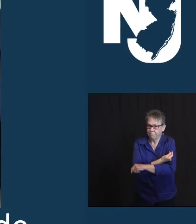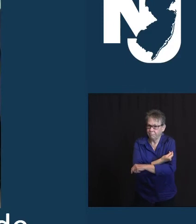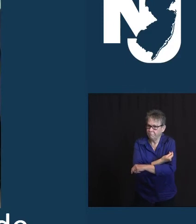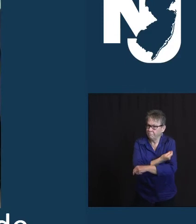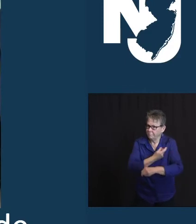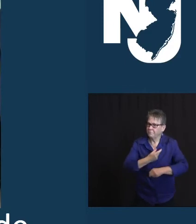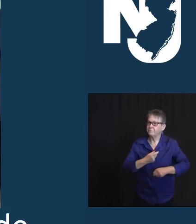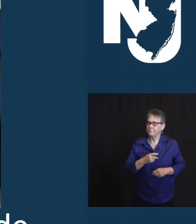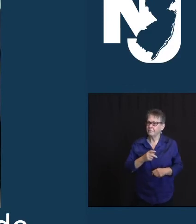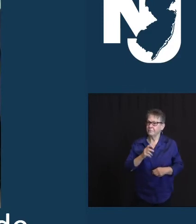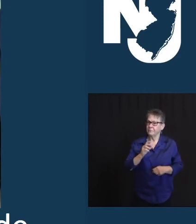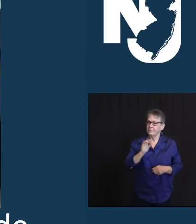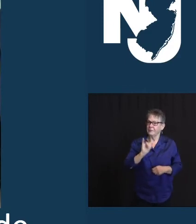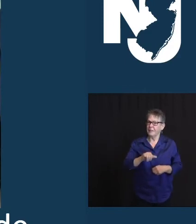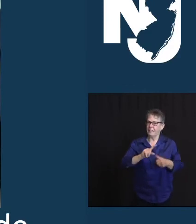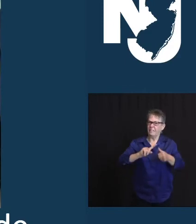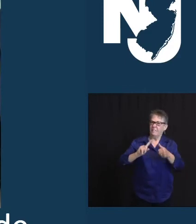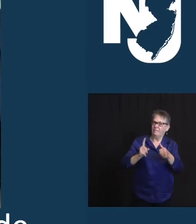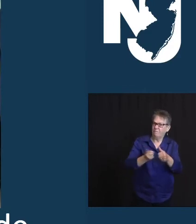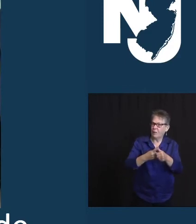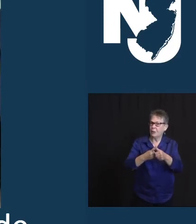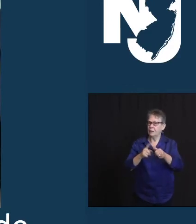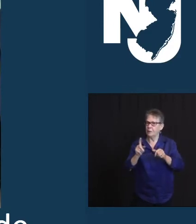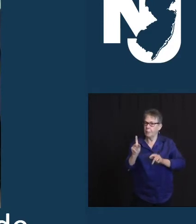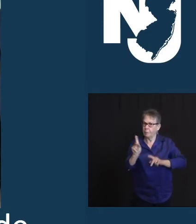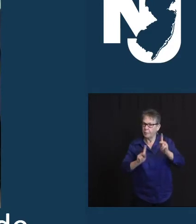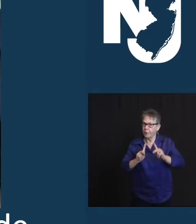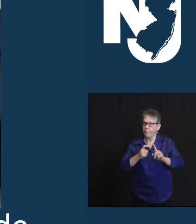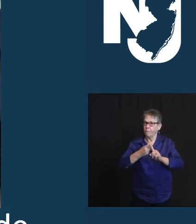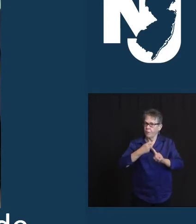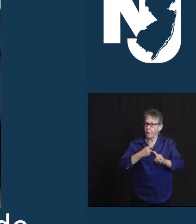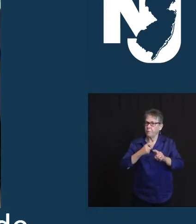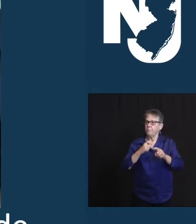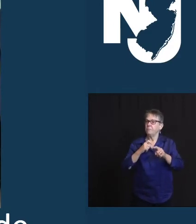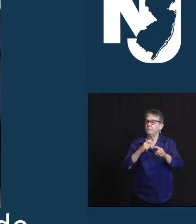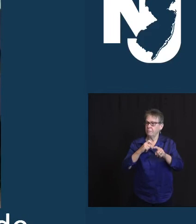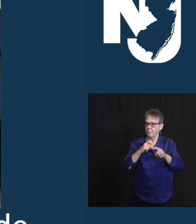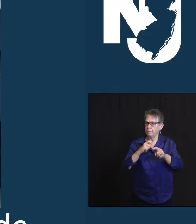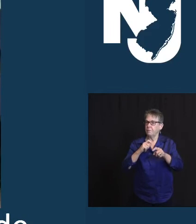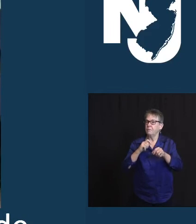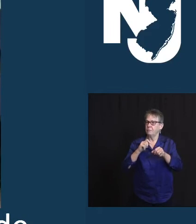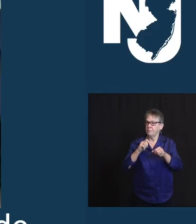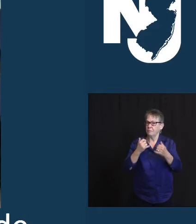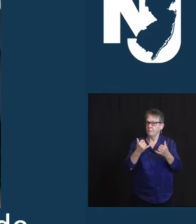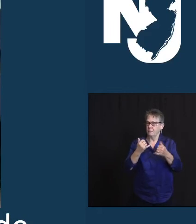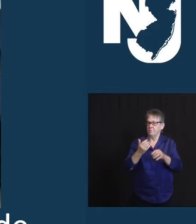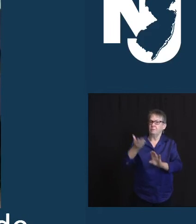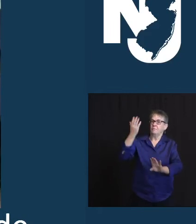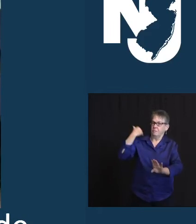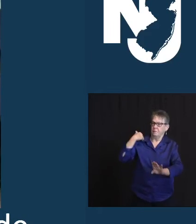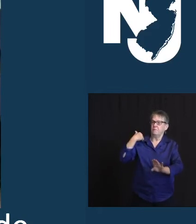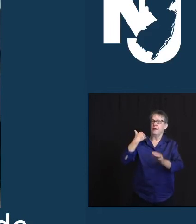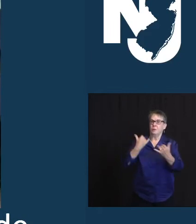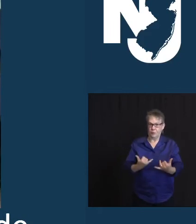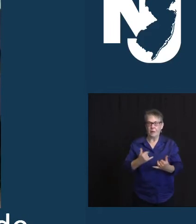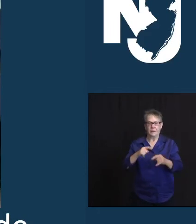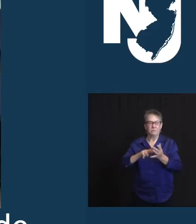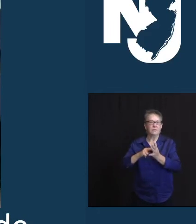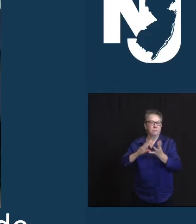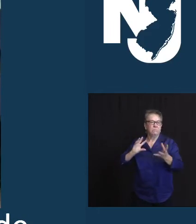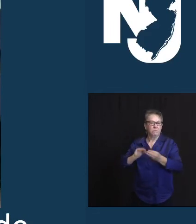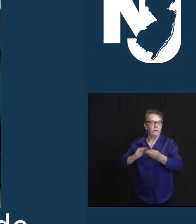fully vaccinated. That was a pretty cool moment. Every day, our vaccine program continues to make progress.